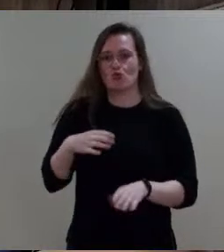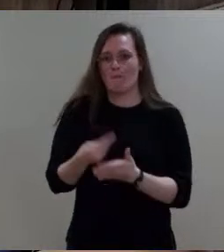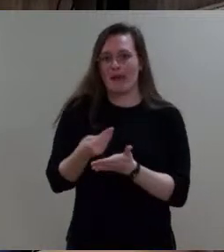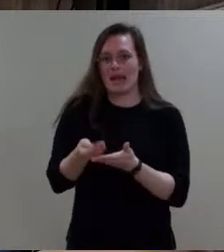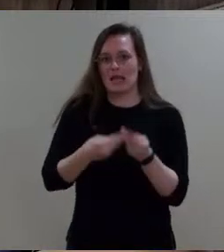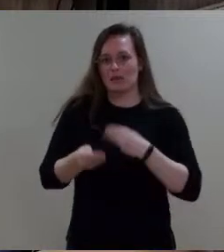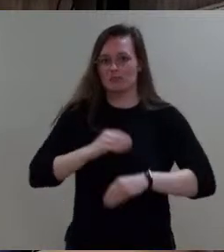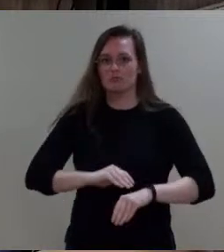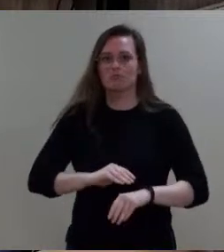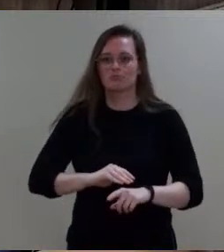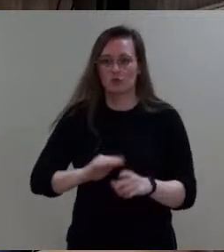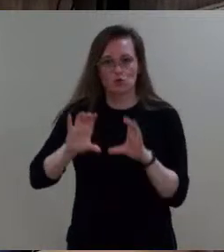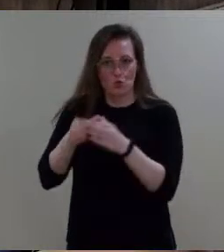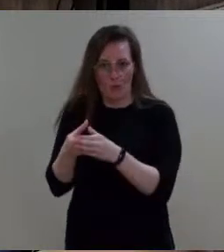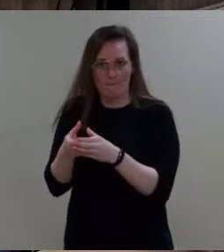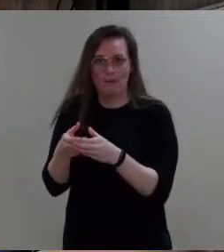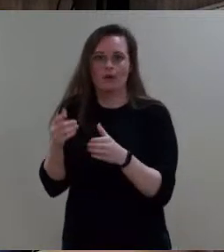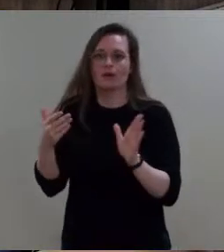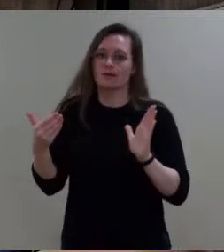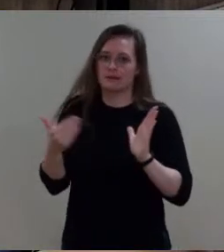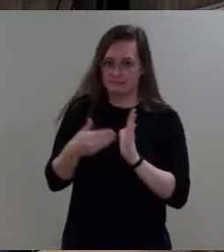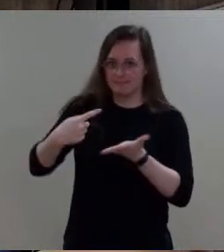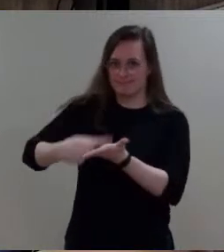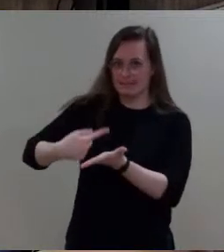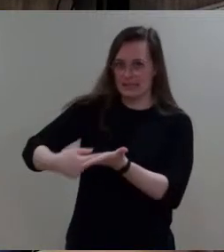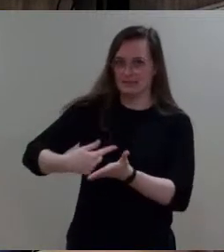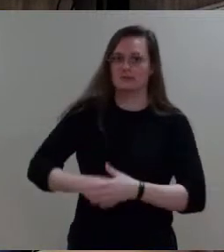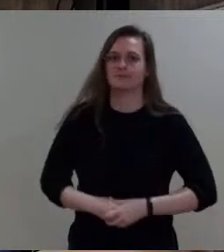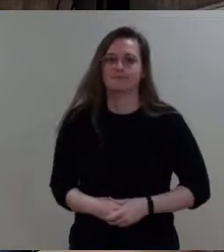against the deed transfer tax.